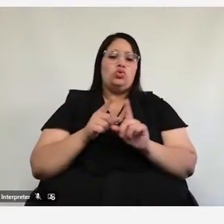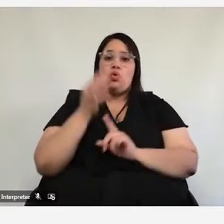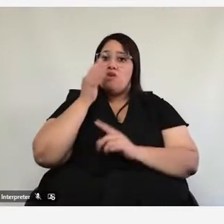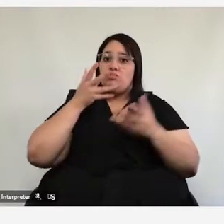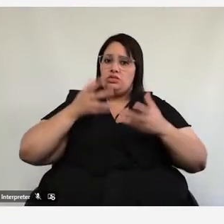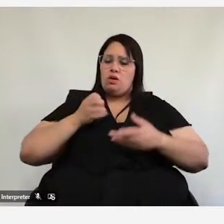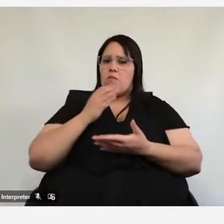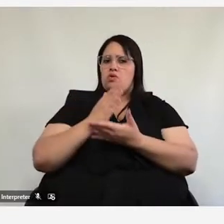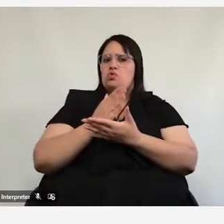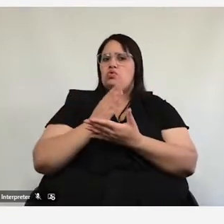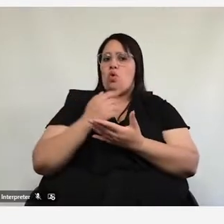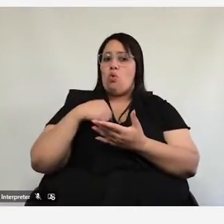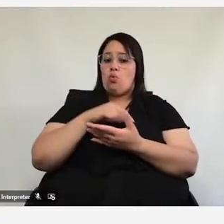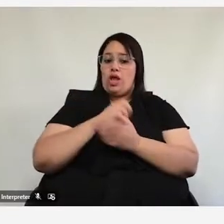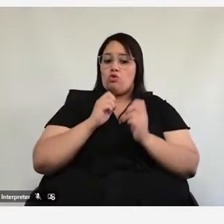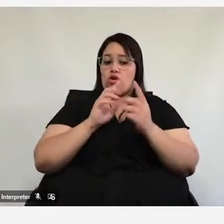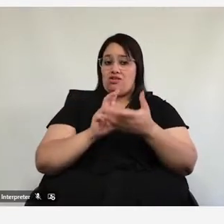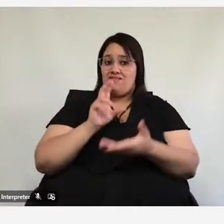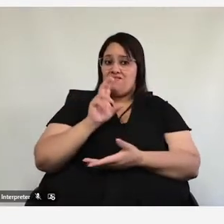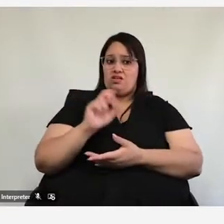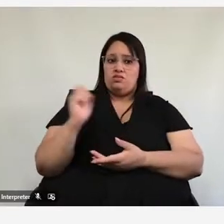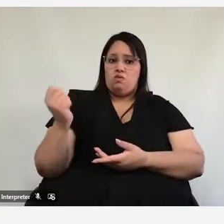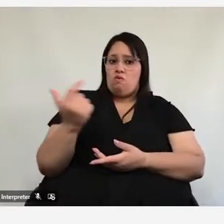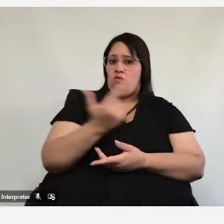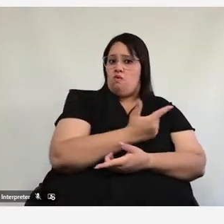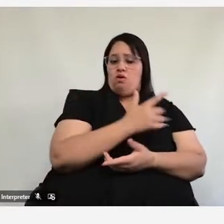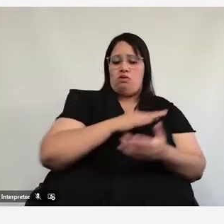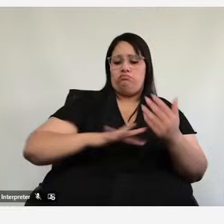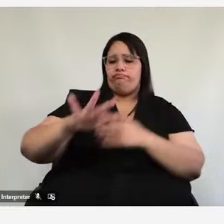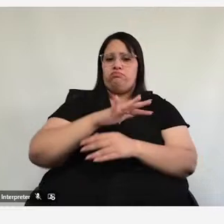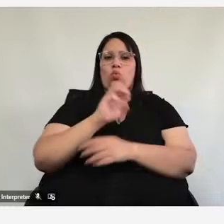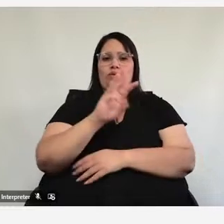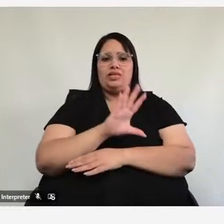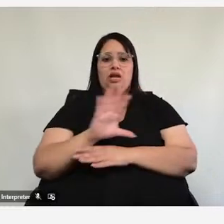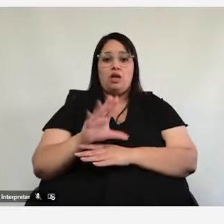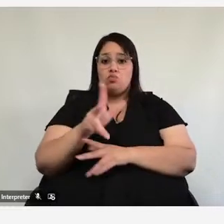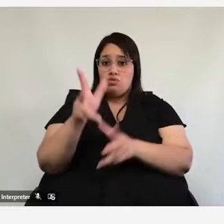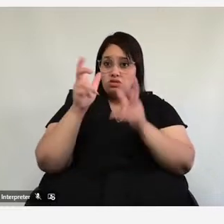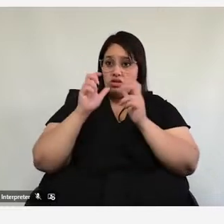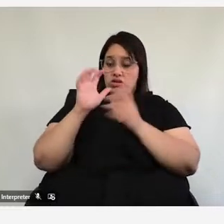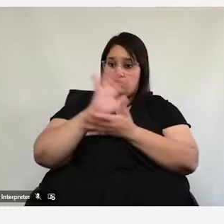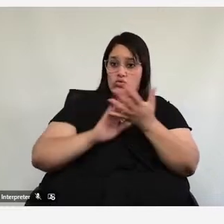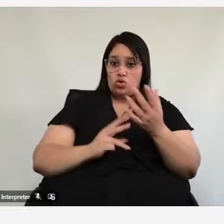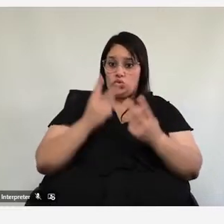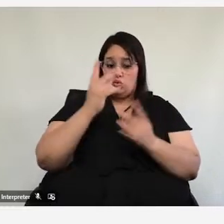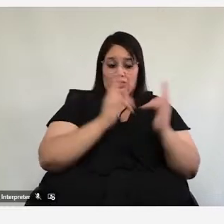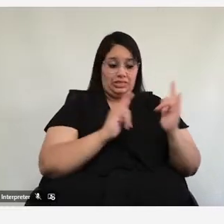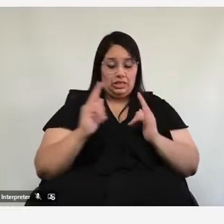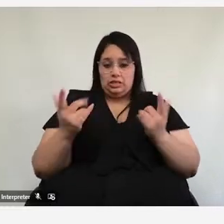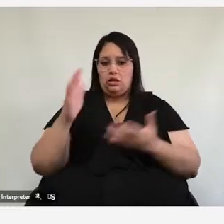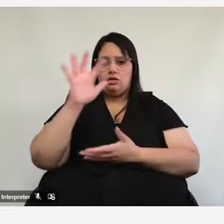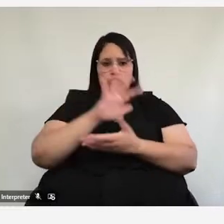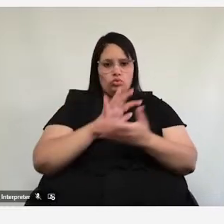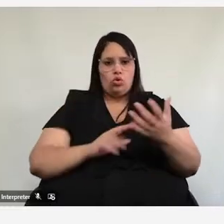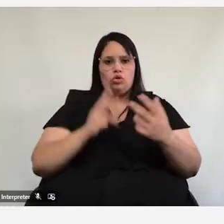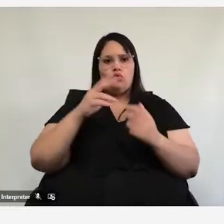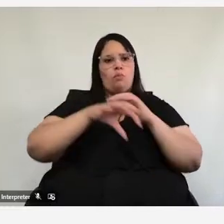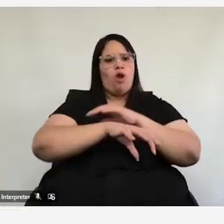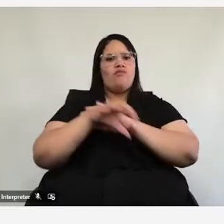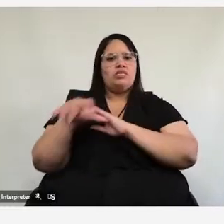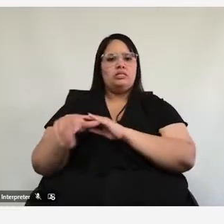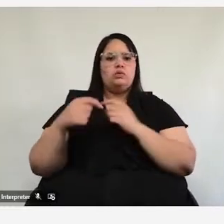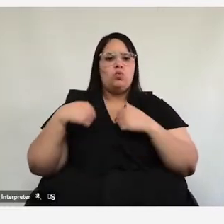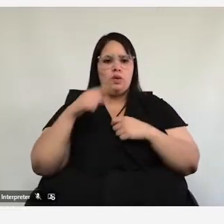that it invests in education across the Western Cape. You want to hear a tale of two cities? How about a tale of two provinces? Let's